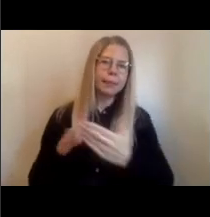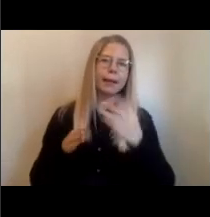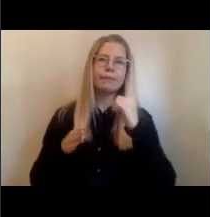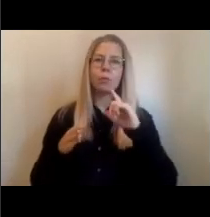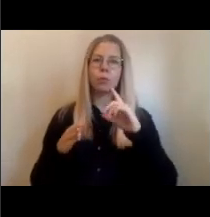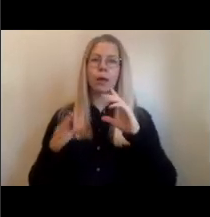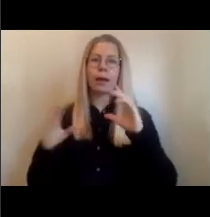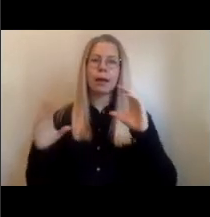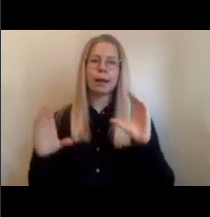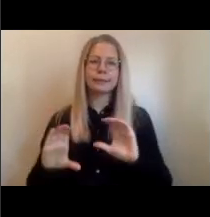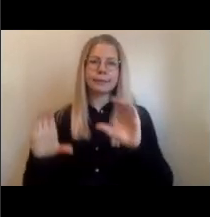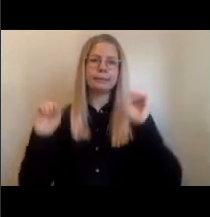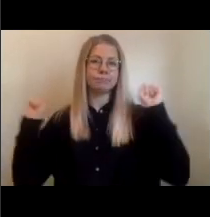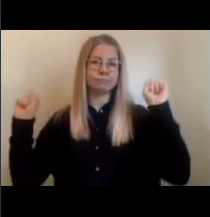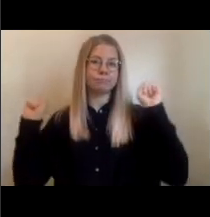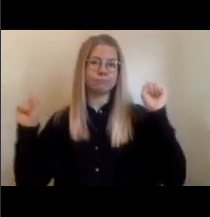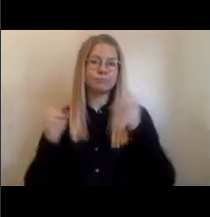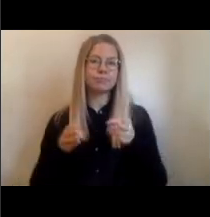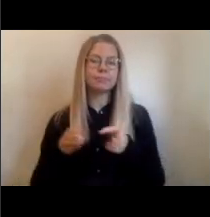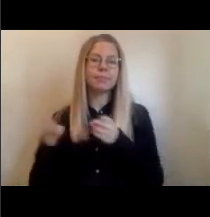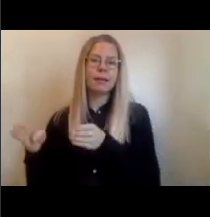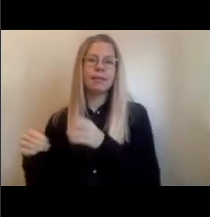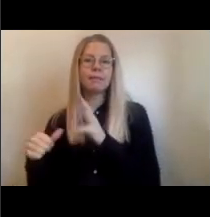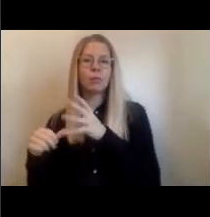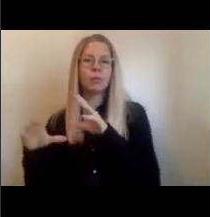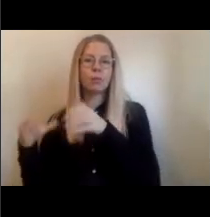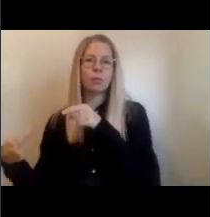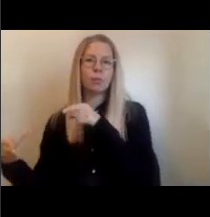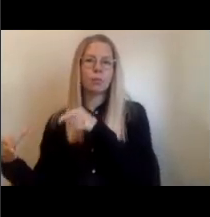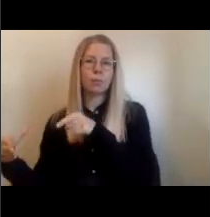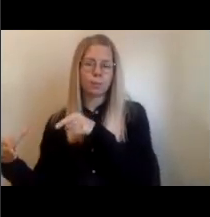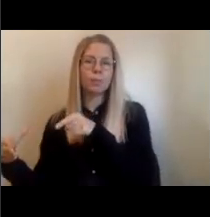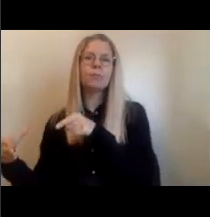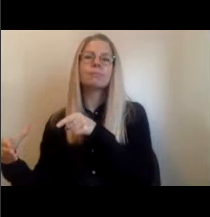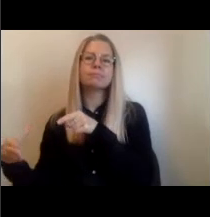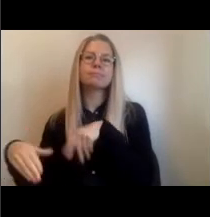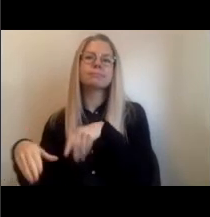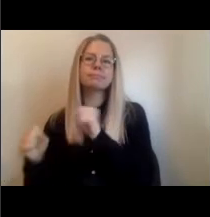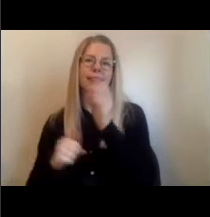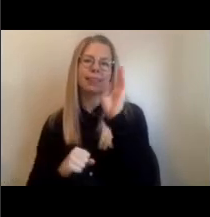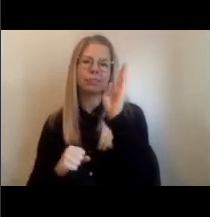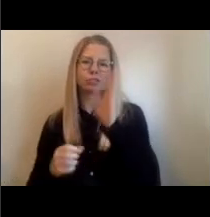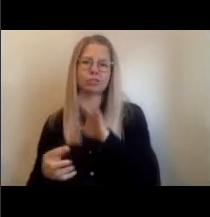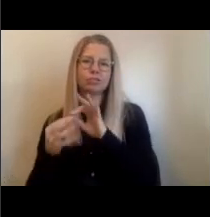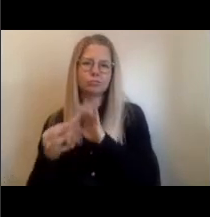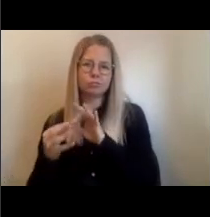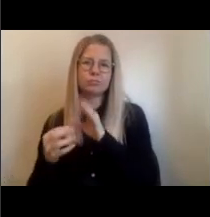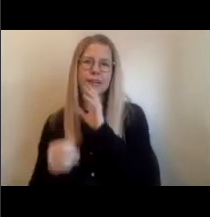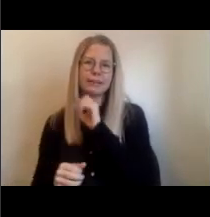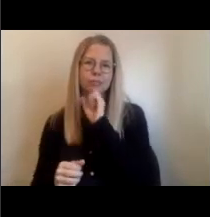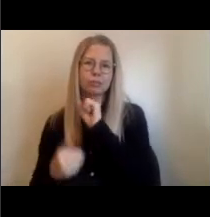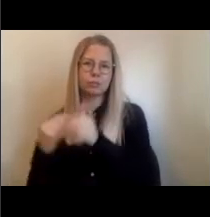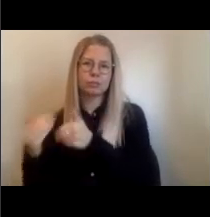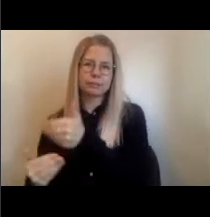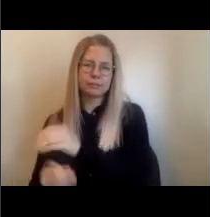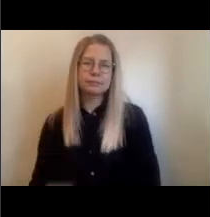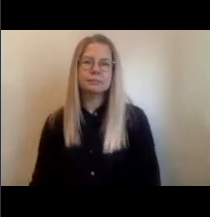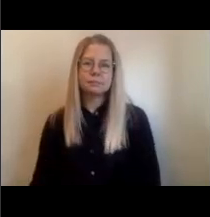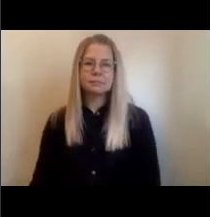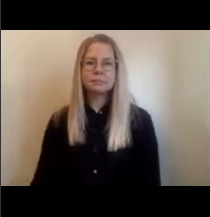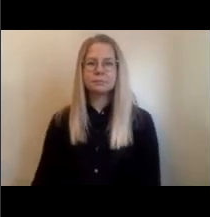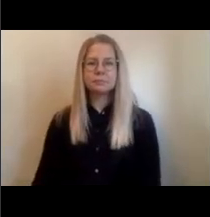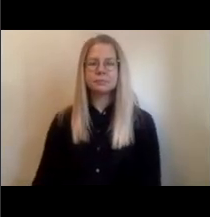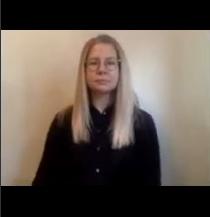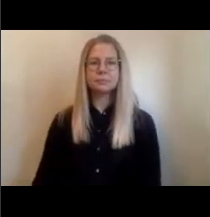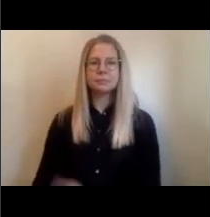the 4th group went through a 3-hour views on aging lecture. Now, what do you think happens here? You